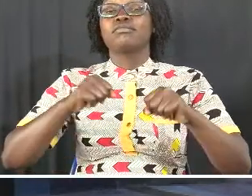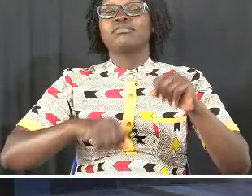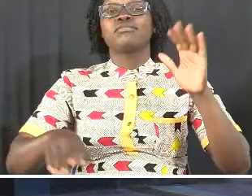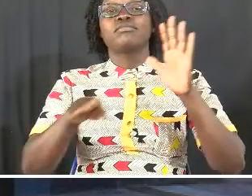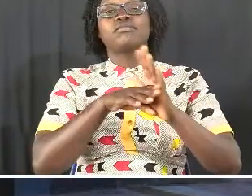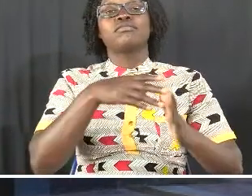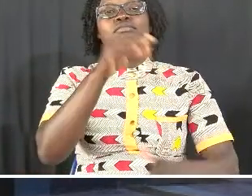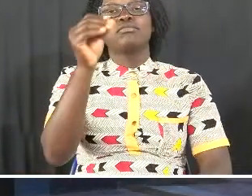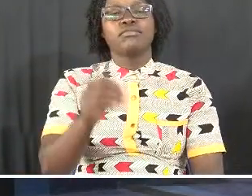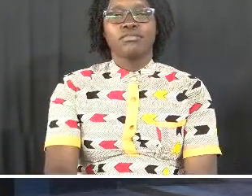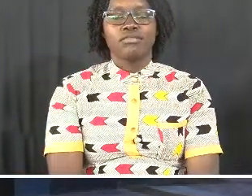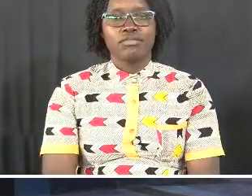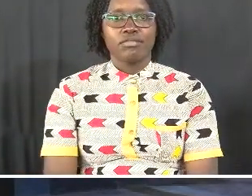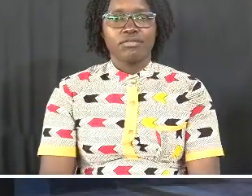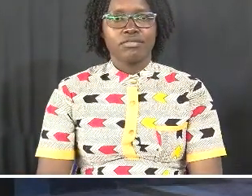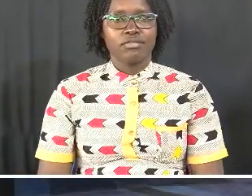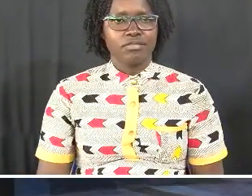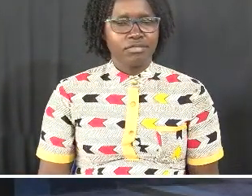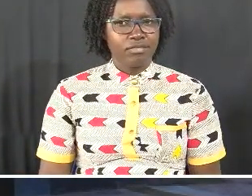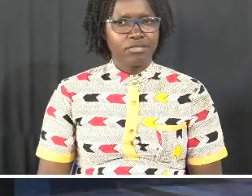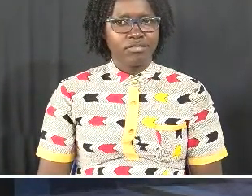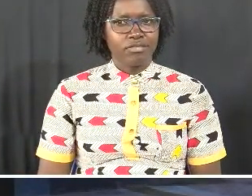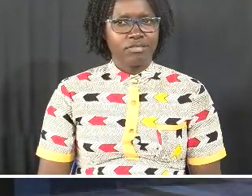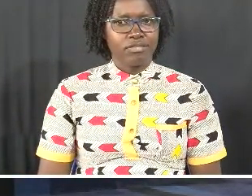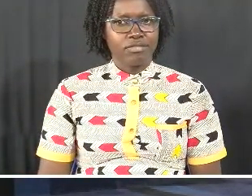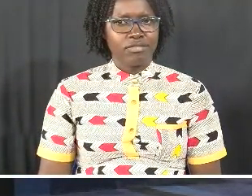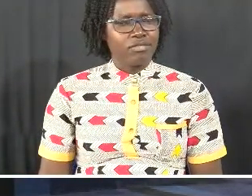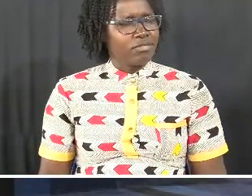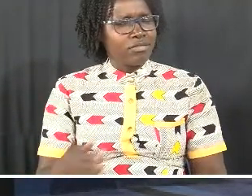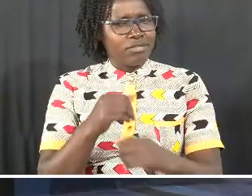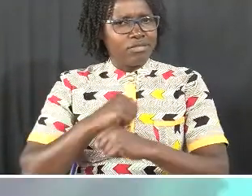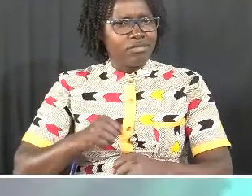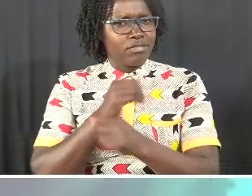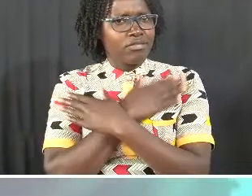boss can go. Do you think this boss was their friend?